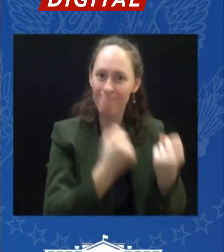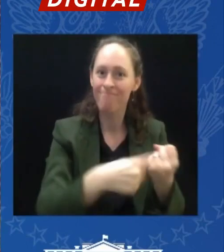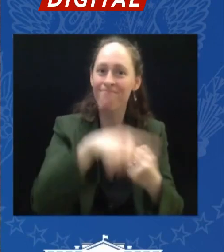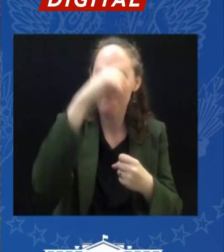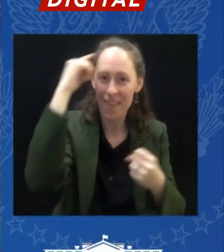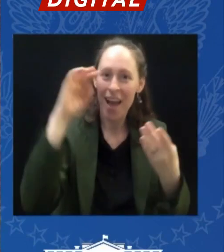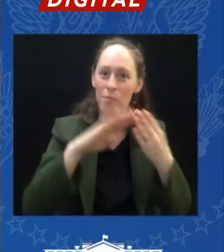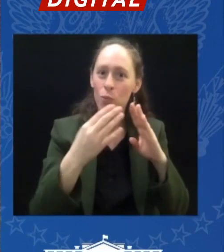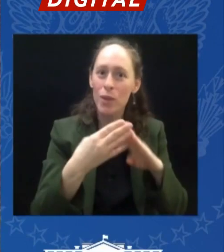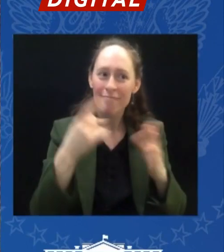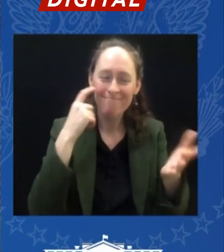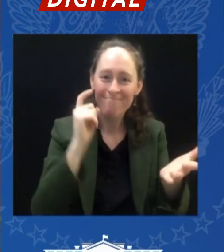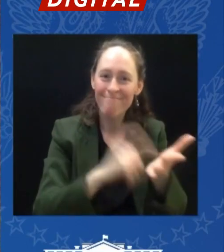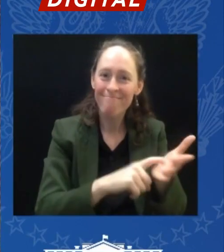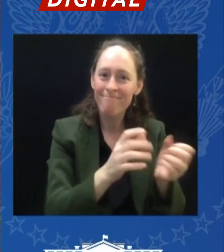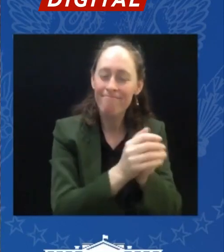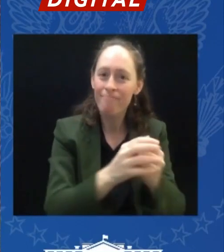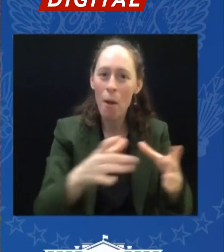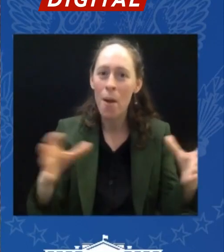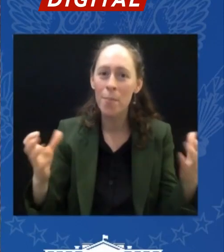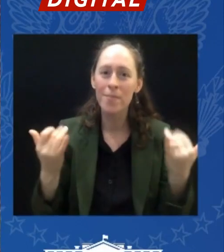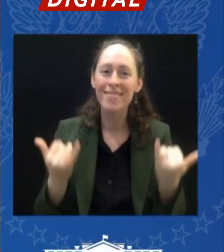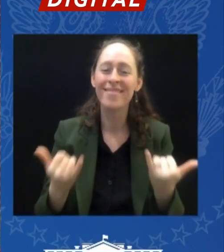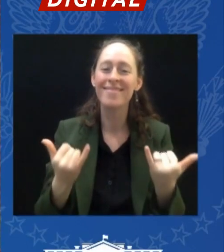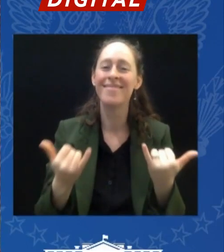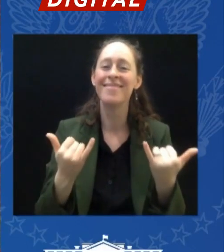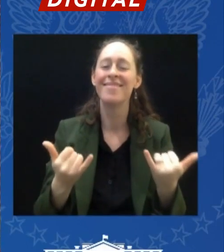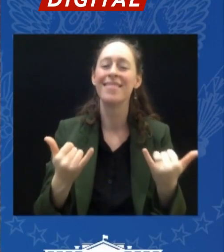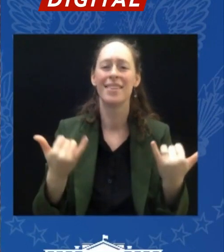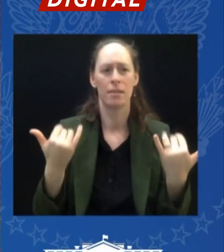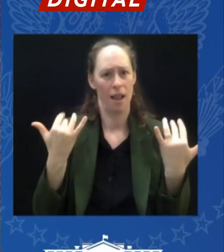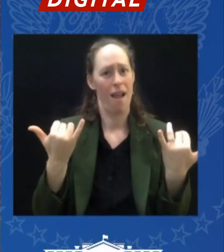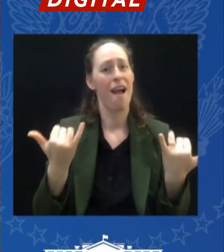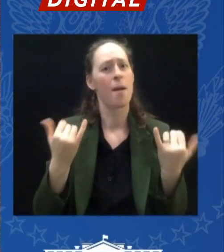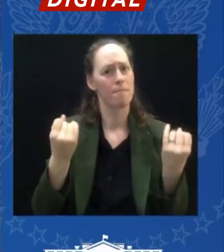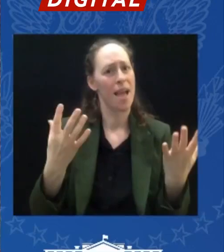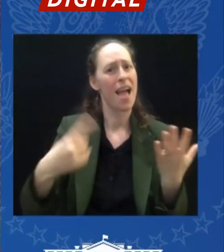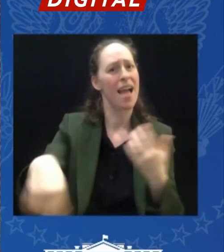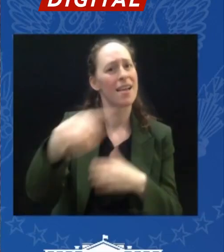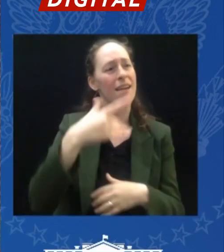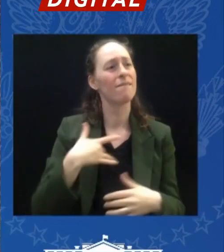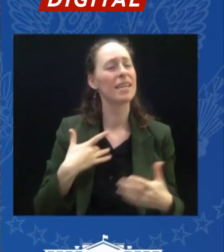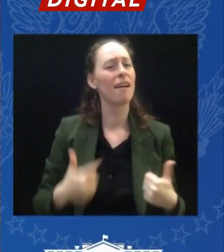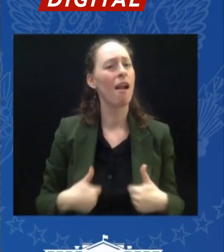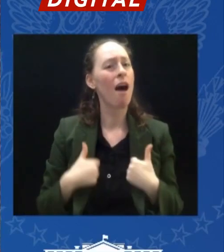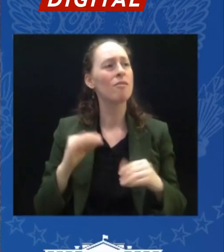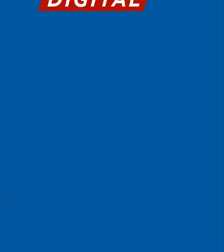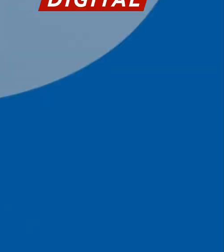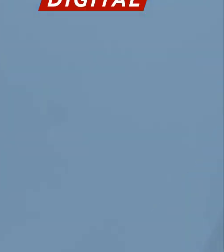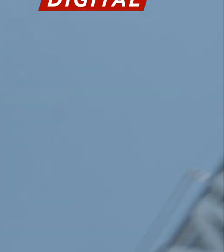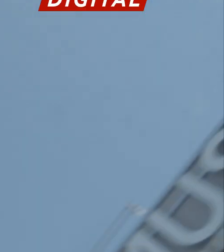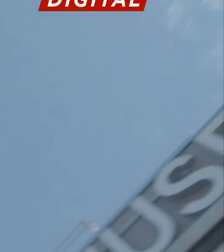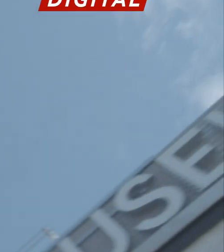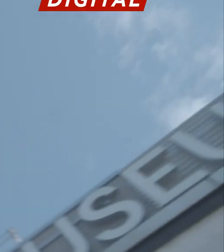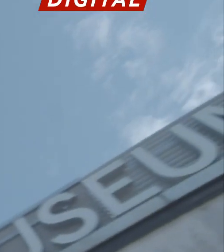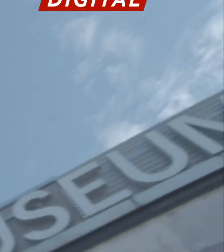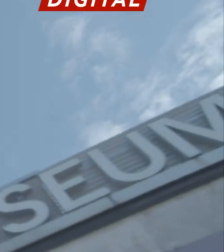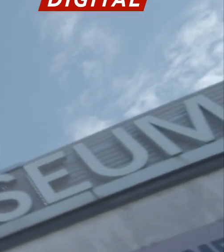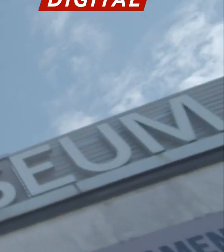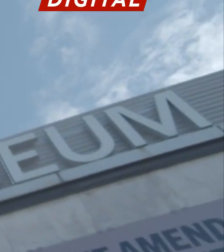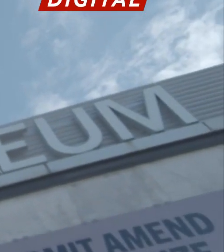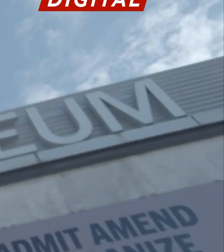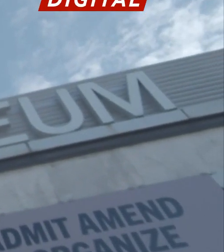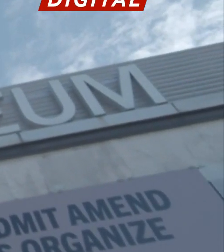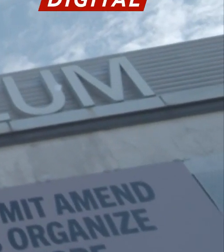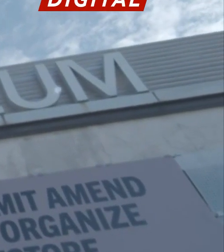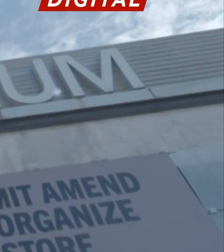he pledged to do more to defend voting rights and address important racial justice issues. And the Constitution of the